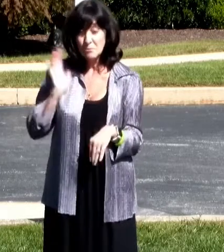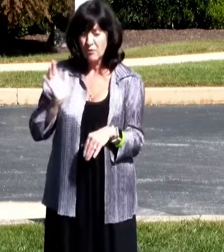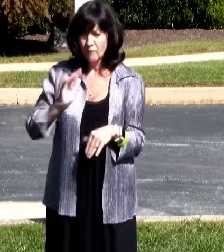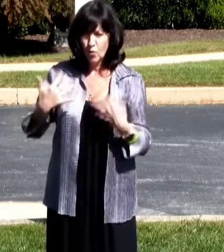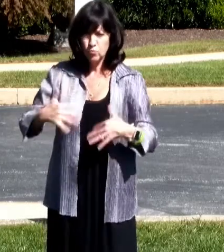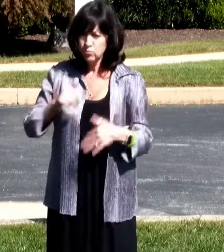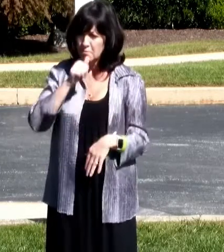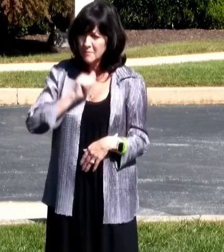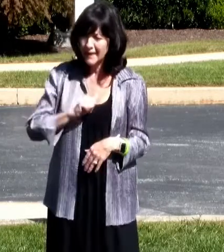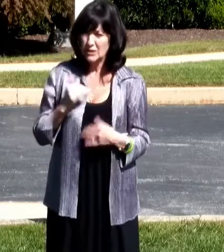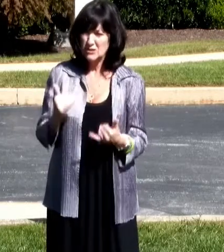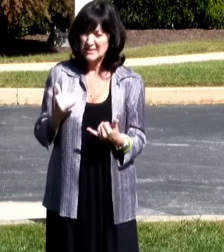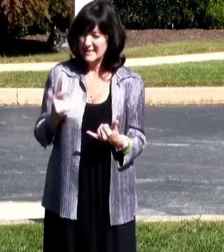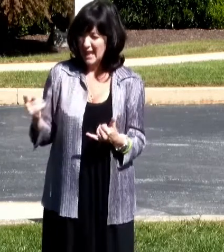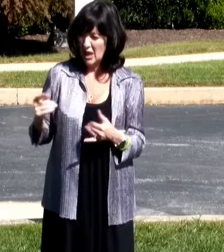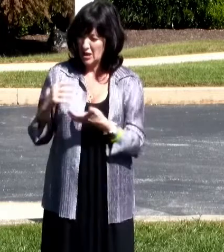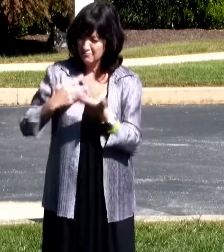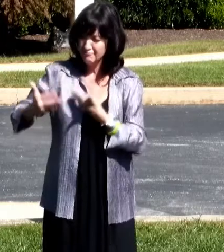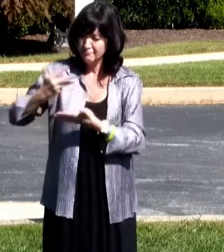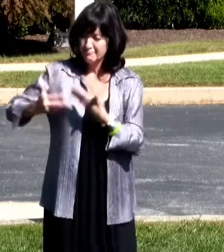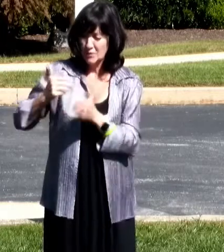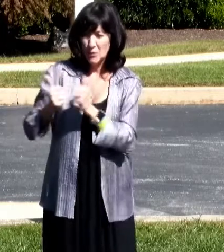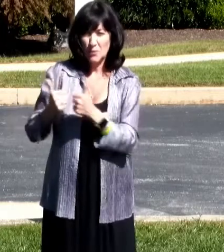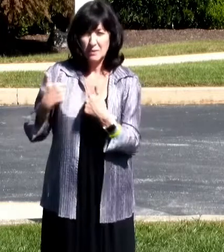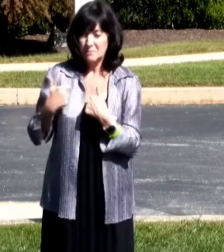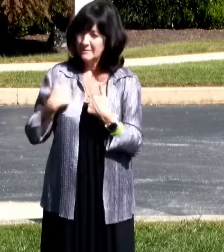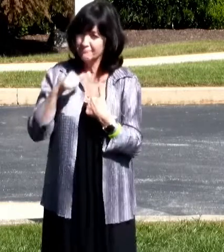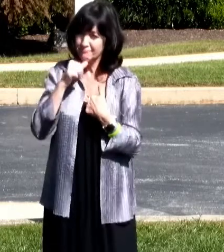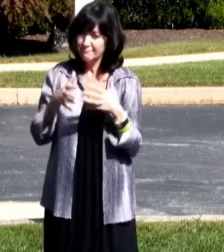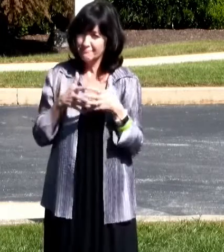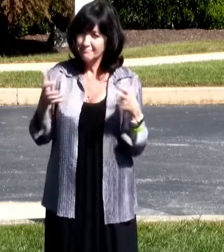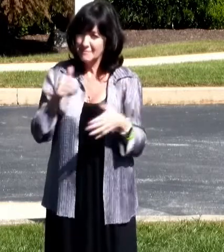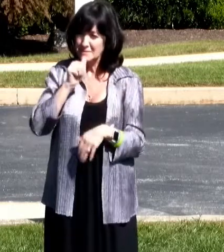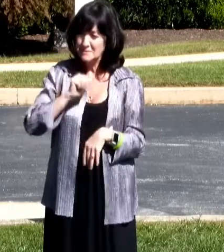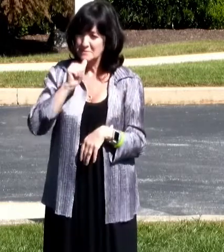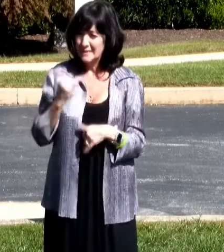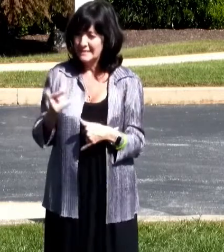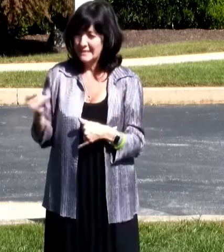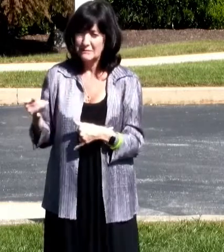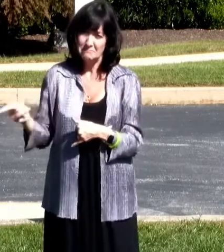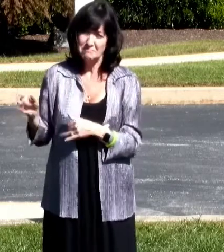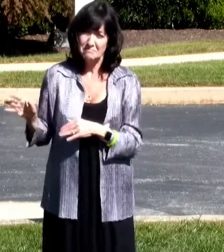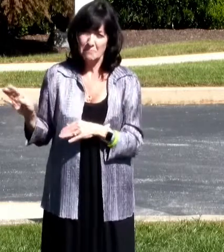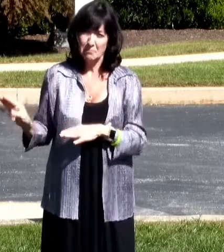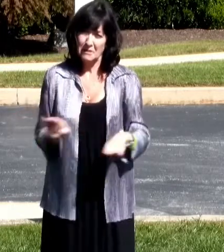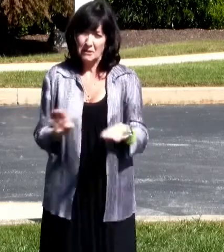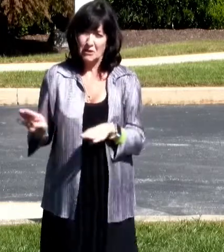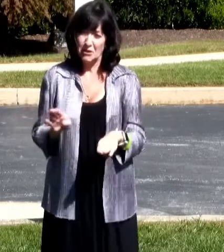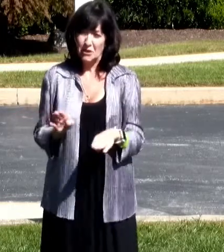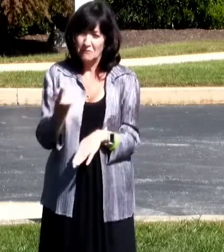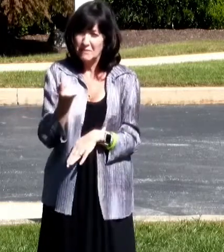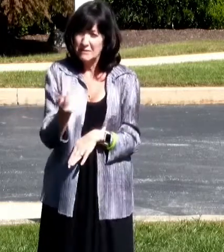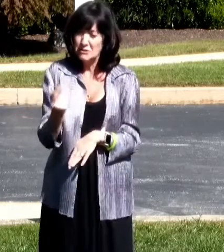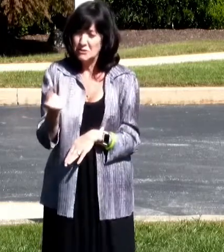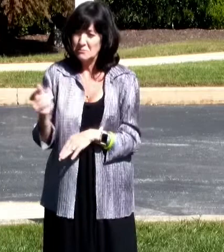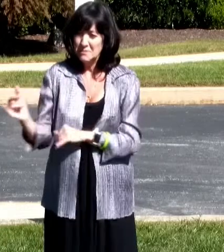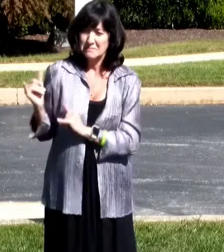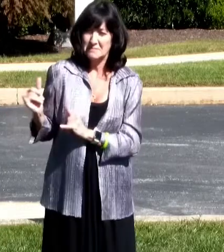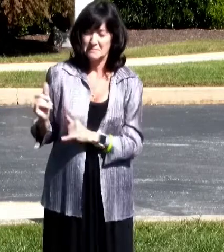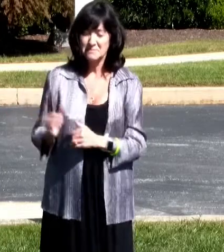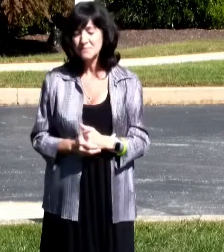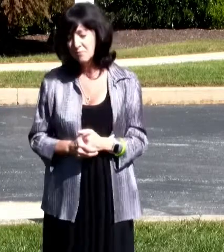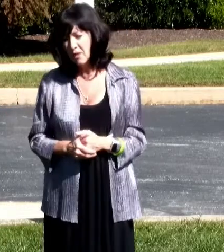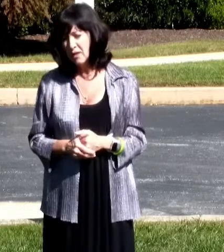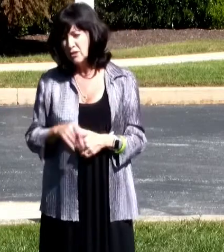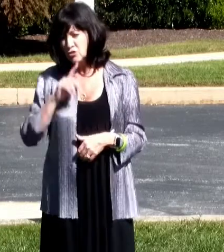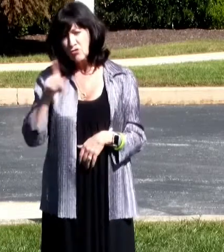a true loss to Delaware, but that's the nature of it, and he served so well and so honorably for a few short years, but with such a tremendous impact, particularly in the area of health care.